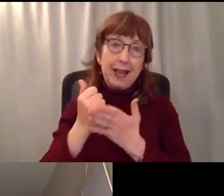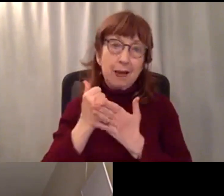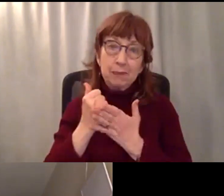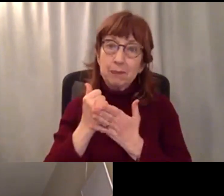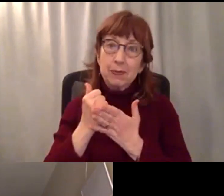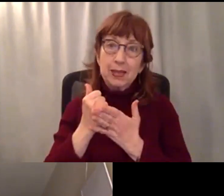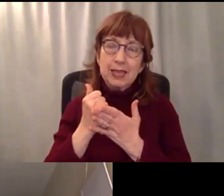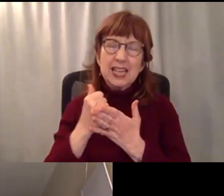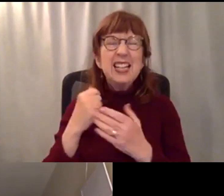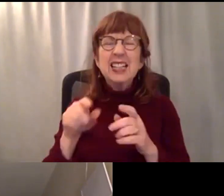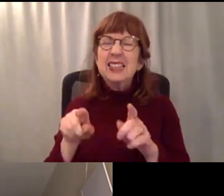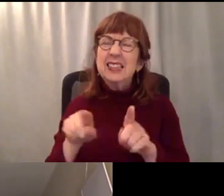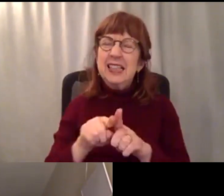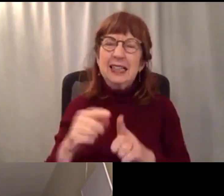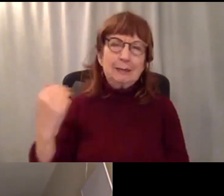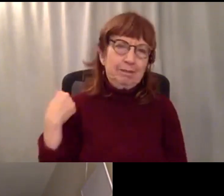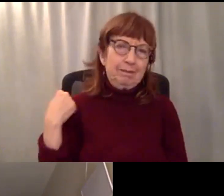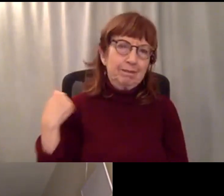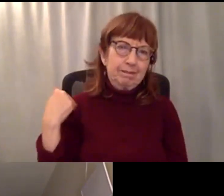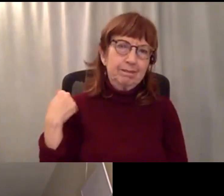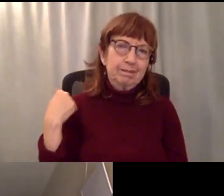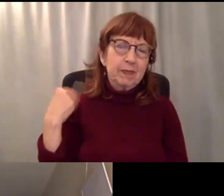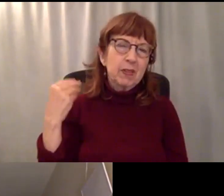like a reminder